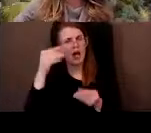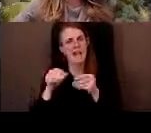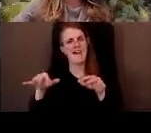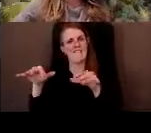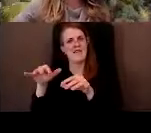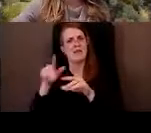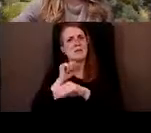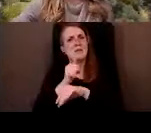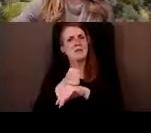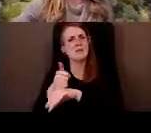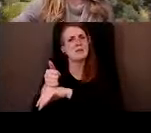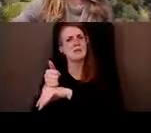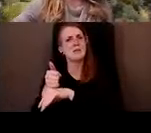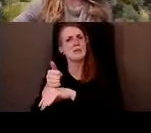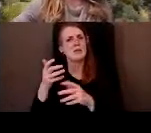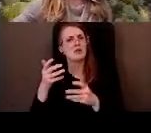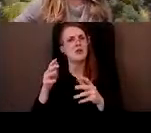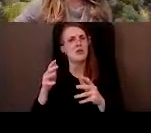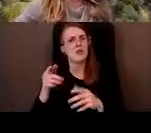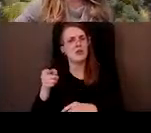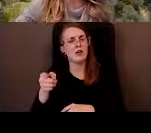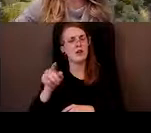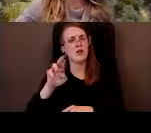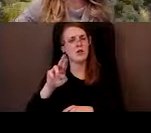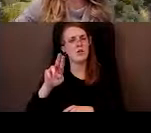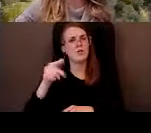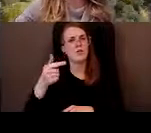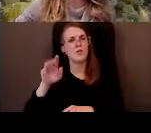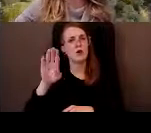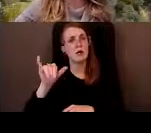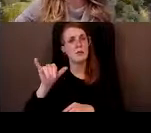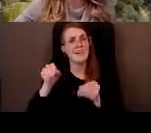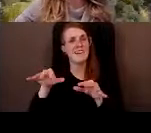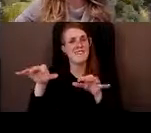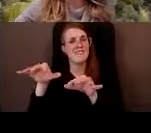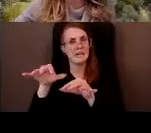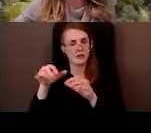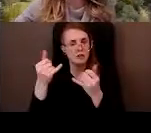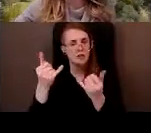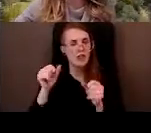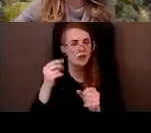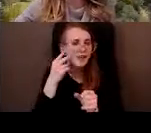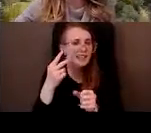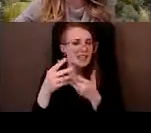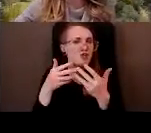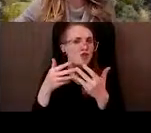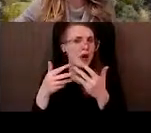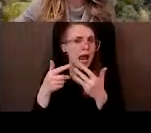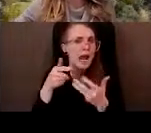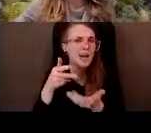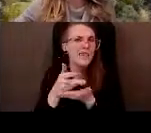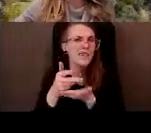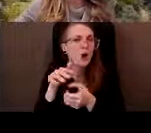existing rugby field, which today has, you can see the gray as parking lots. We would be removing